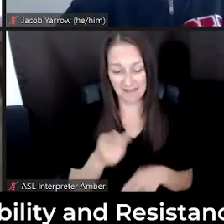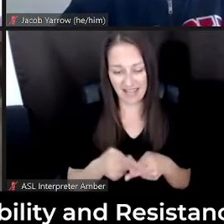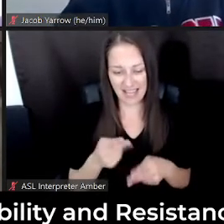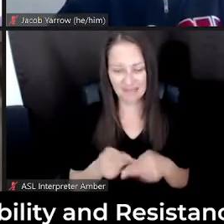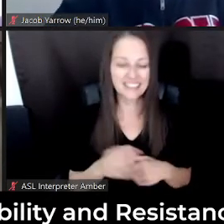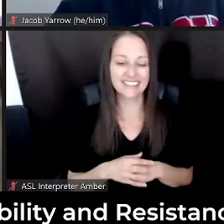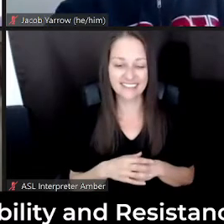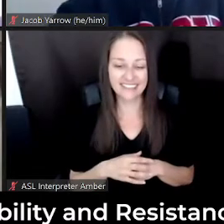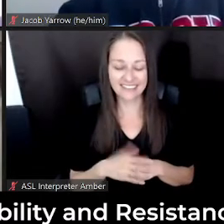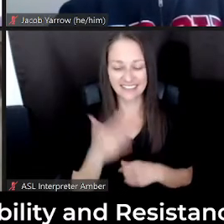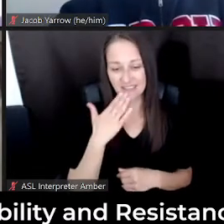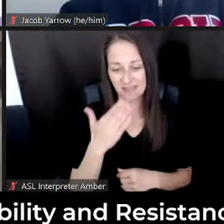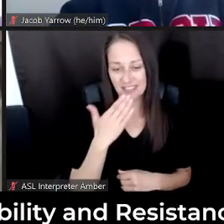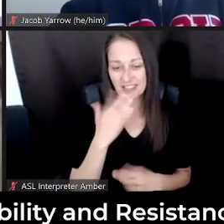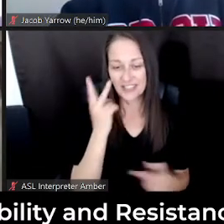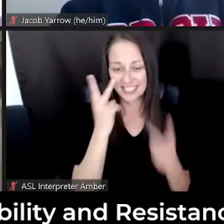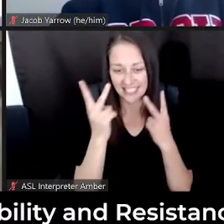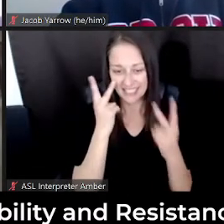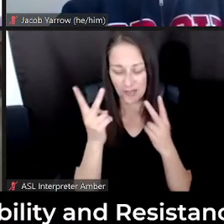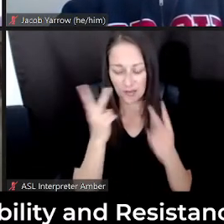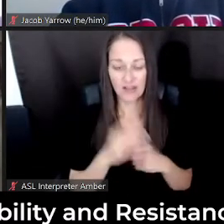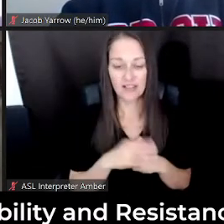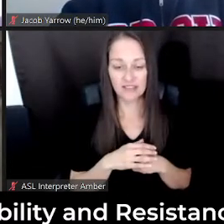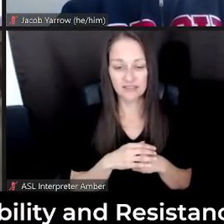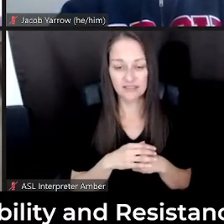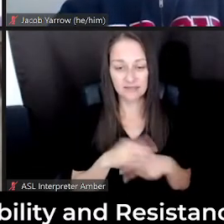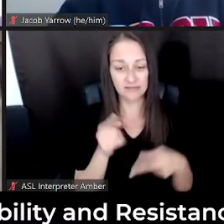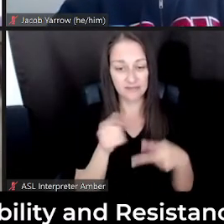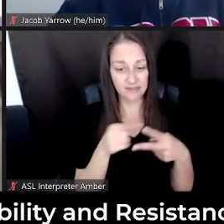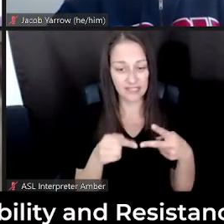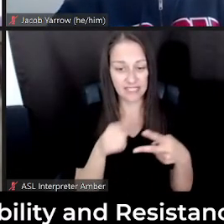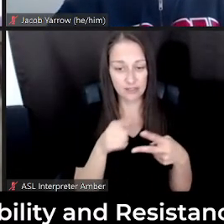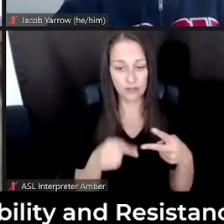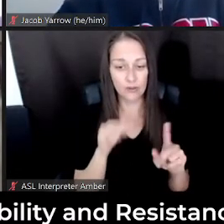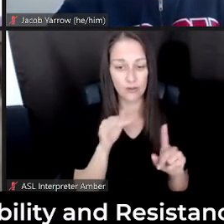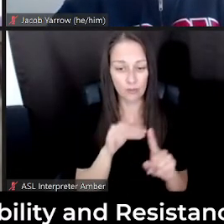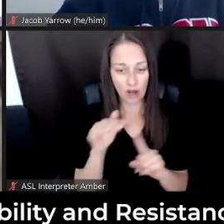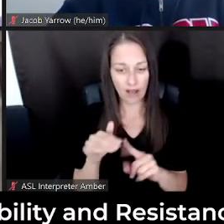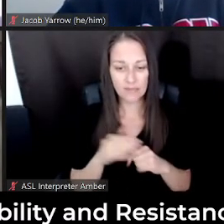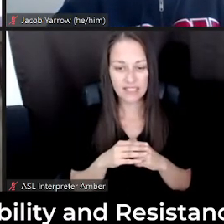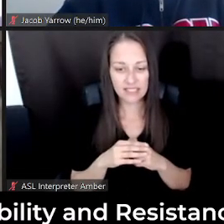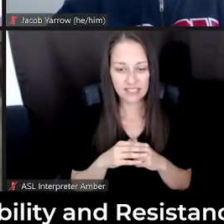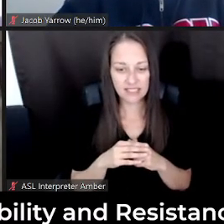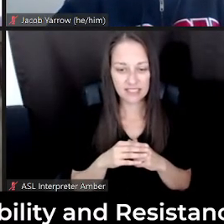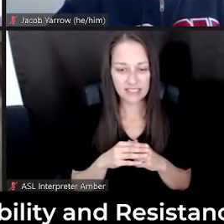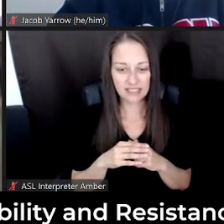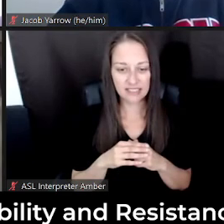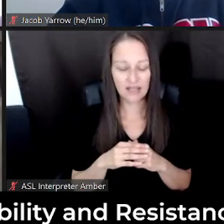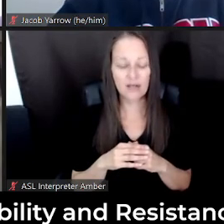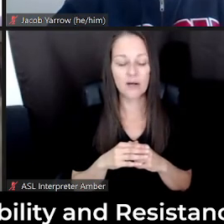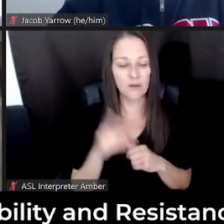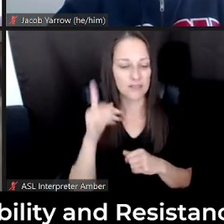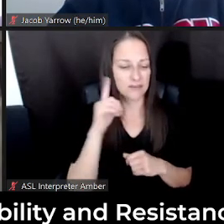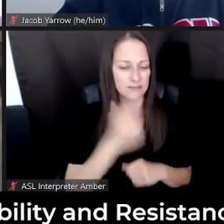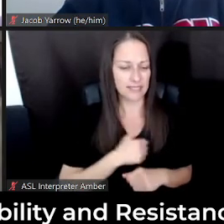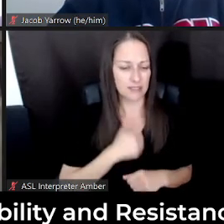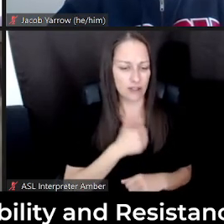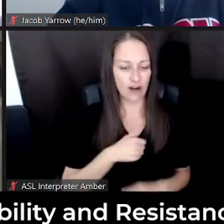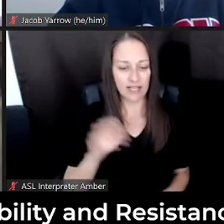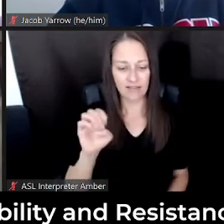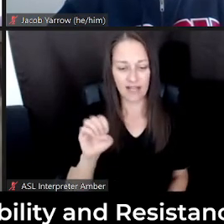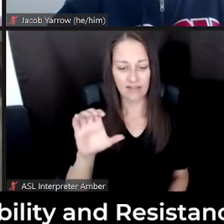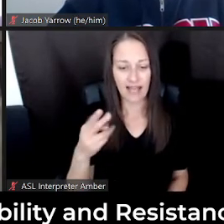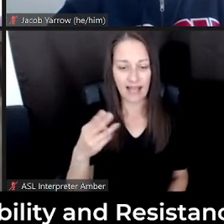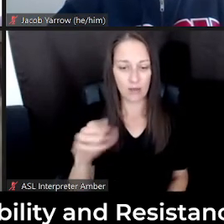And the two prompts are a bit, I'm sorry if I'm giving an echo.